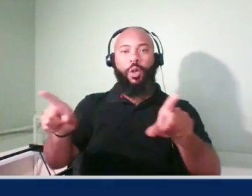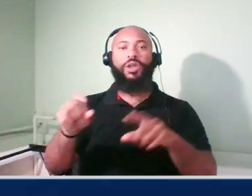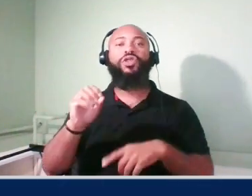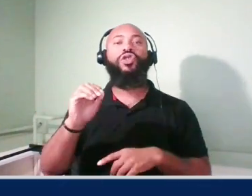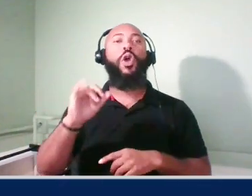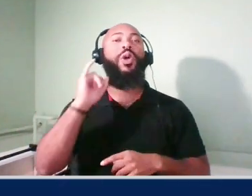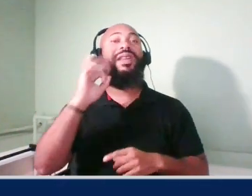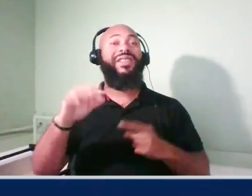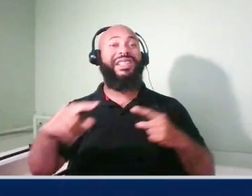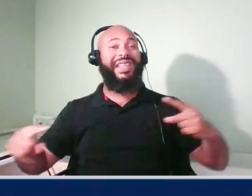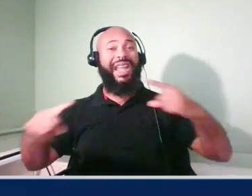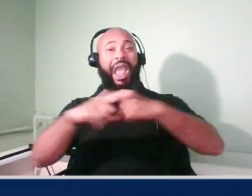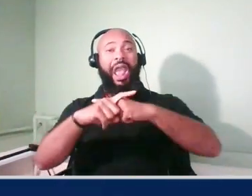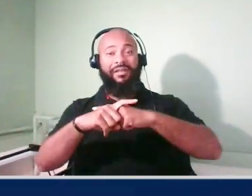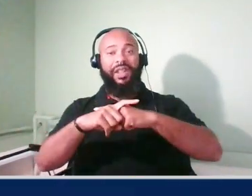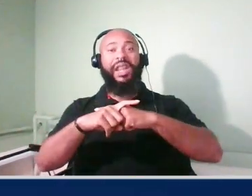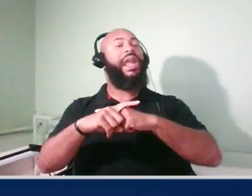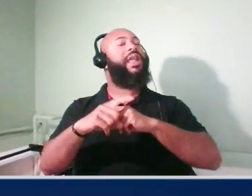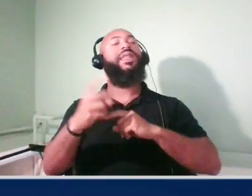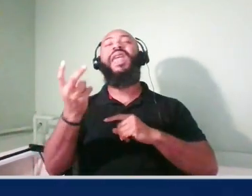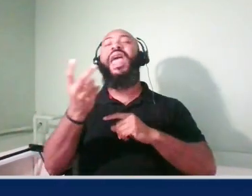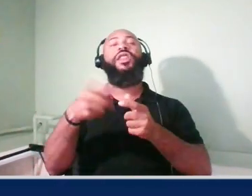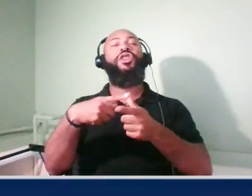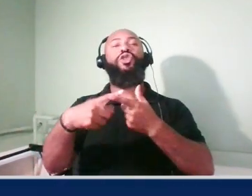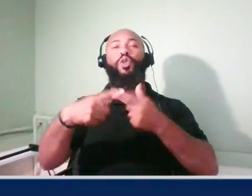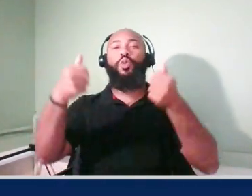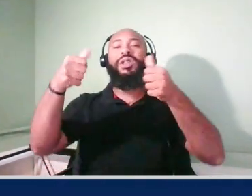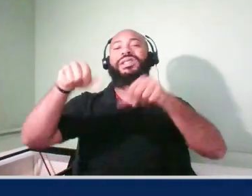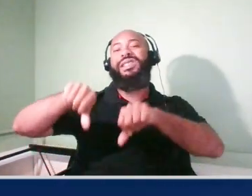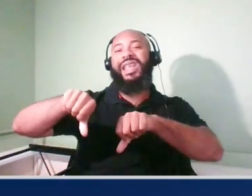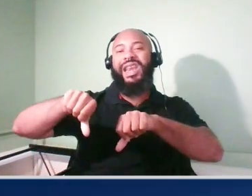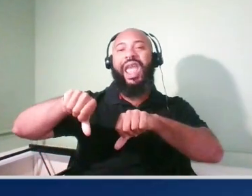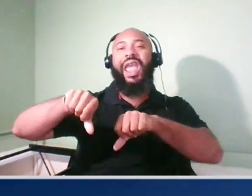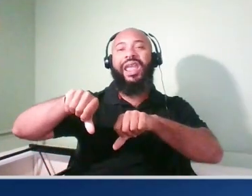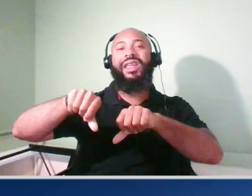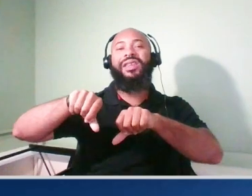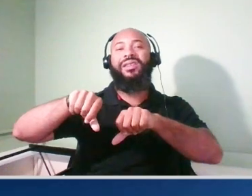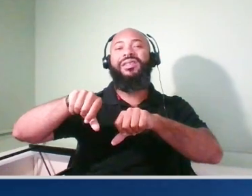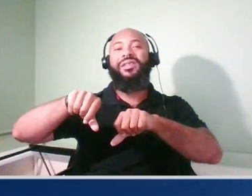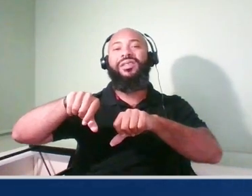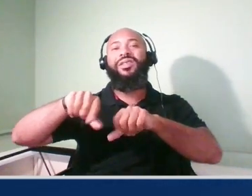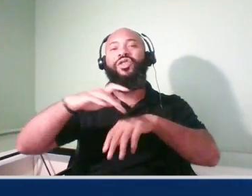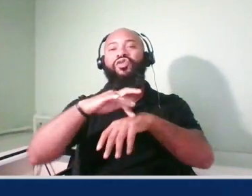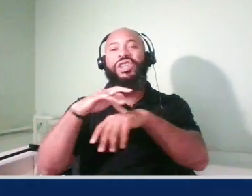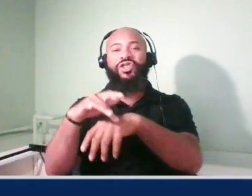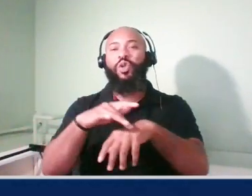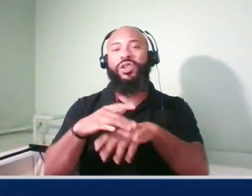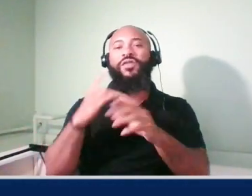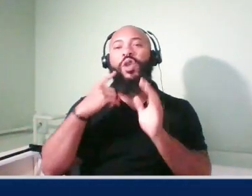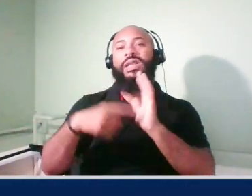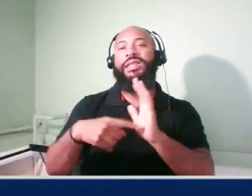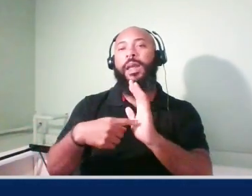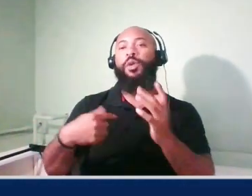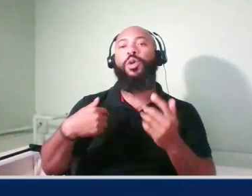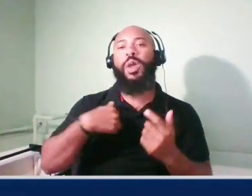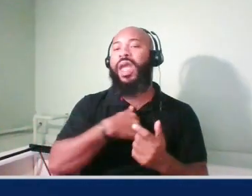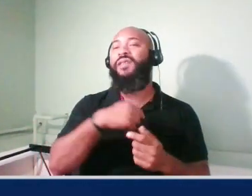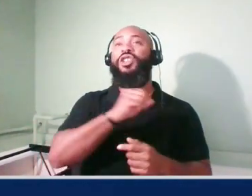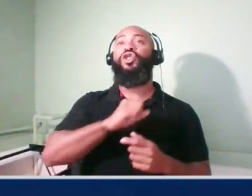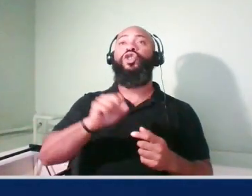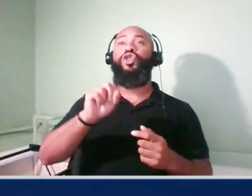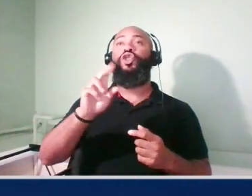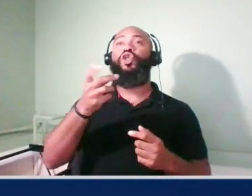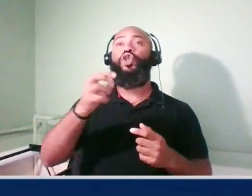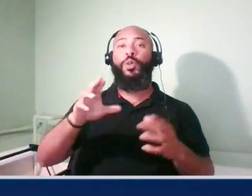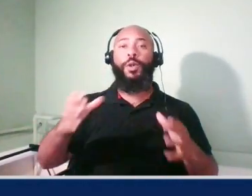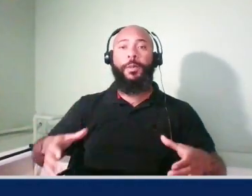is being deployed, it just denies the deployment of the resource. And as an example, I take S3 bucket again, right? Mm-hmm. Let's say there's a proactive control